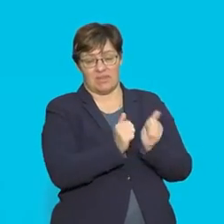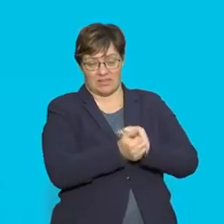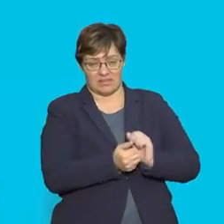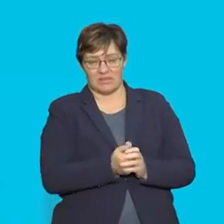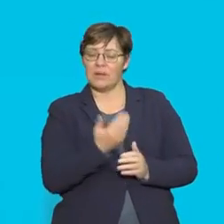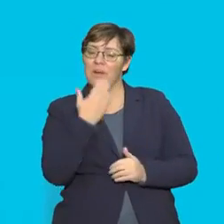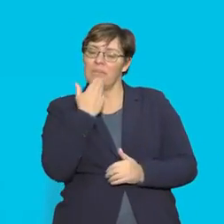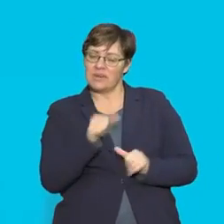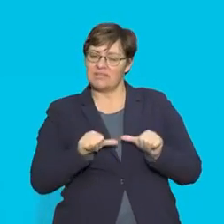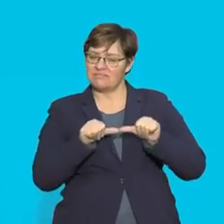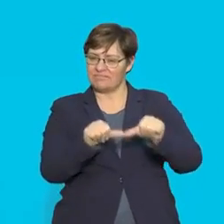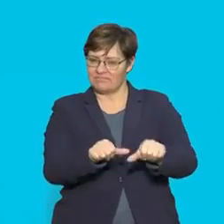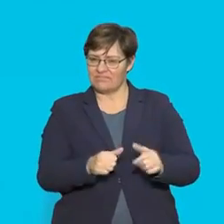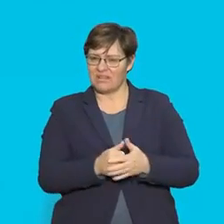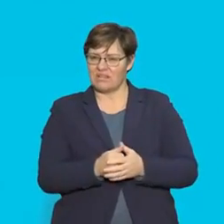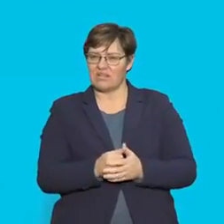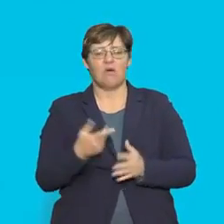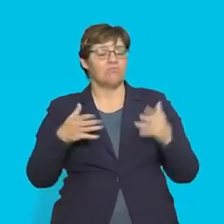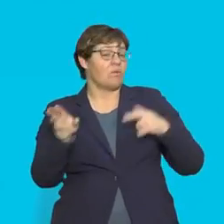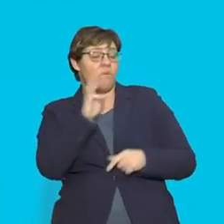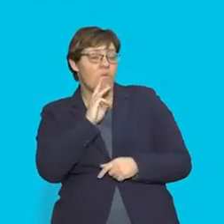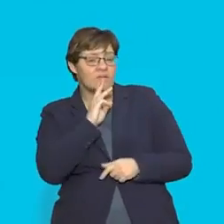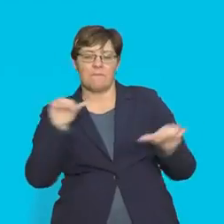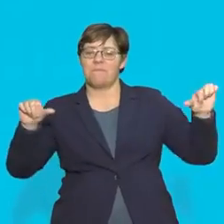maths. Please stay tuned and take a walk, drink